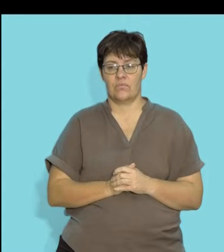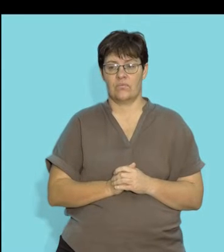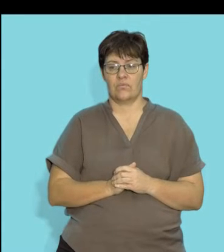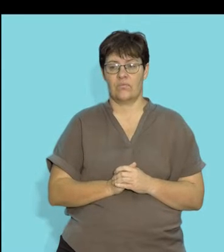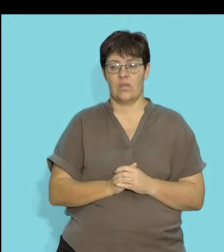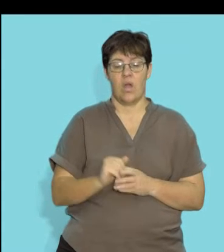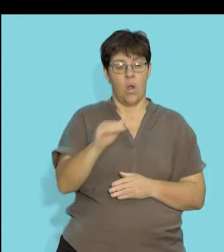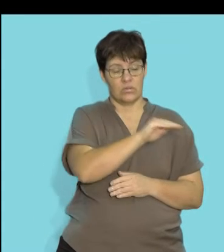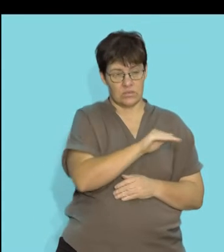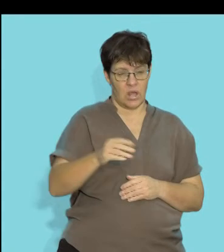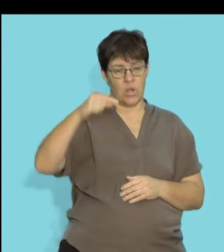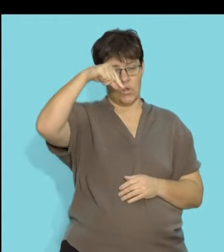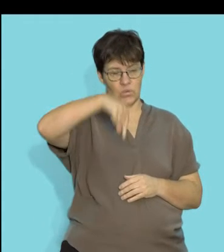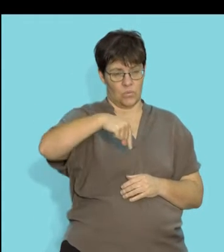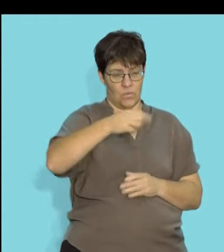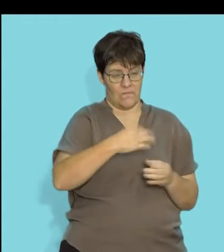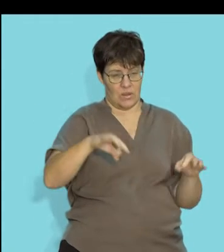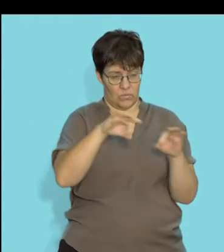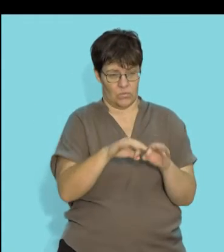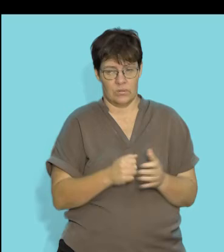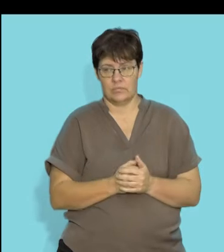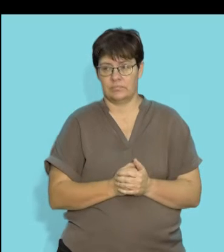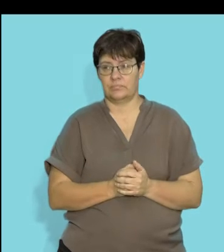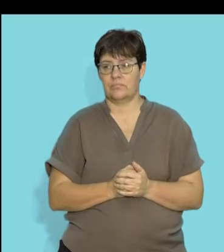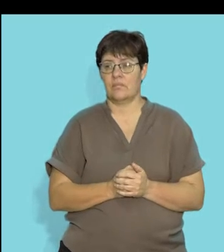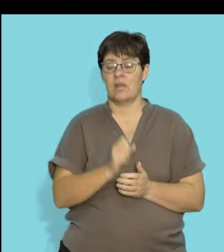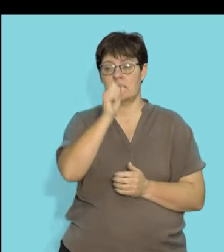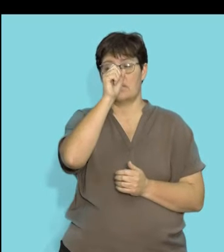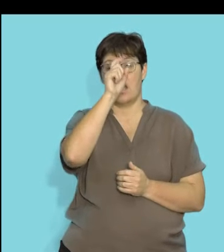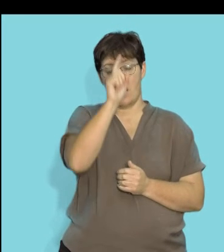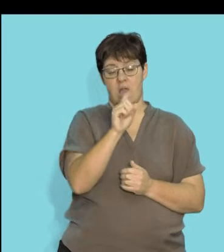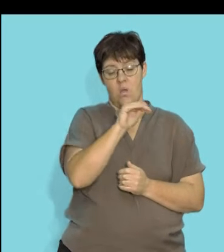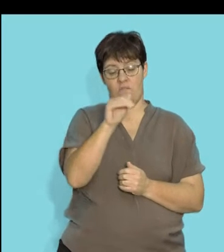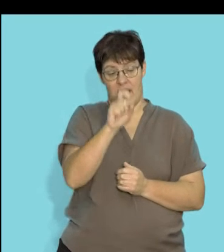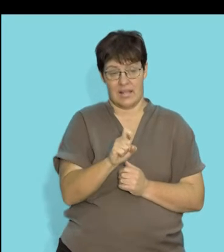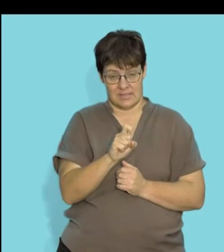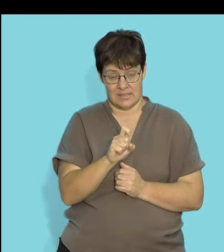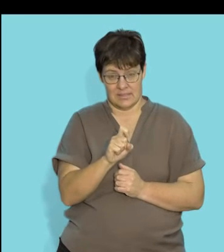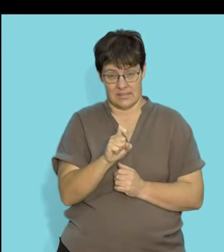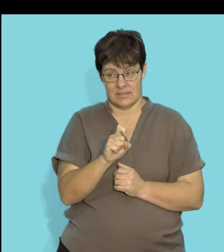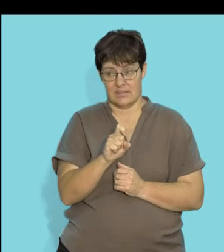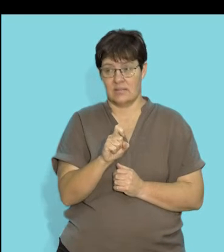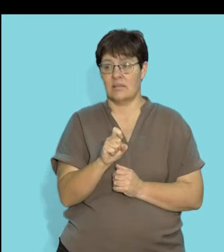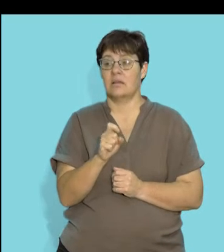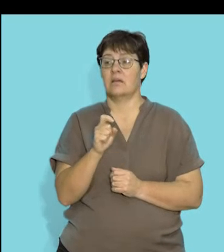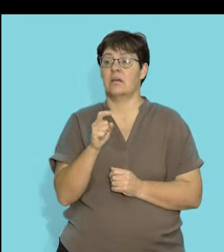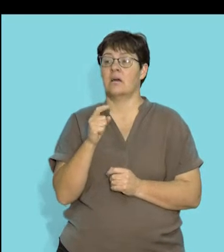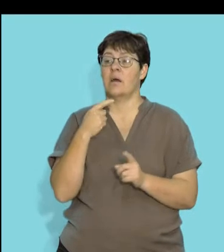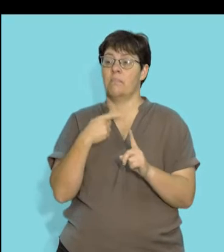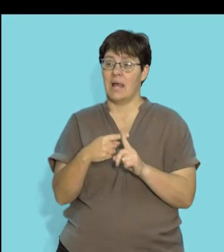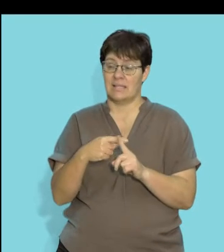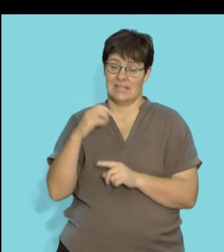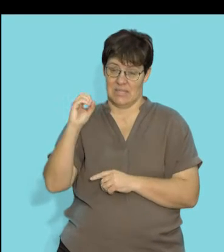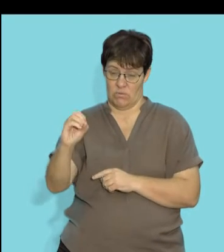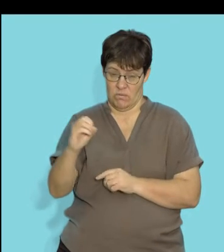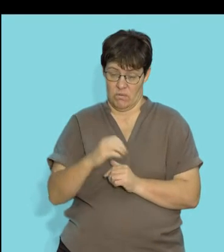the horizontal asymptote is normally the Q value. So remember, my equation was x, 1 over x. And this